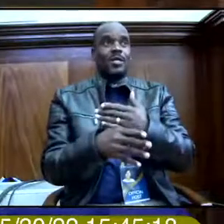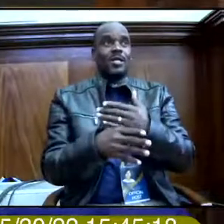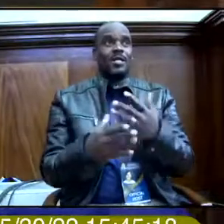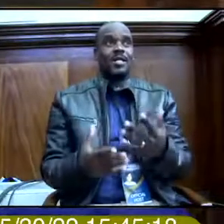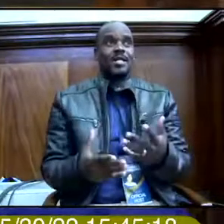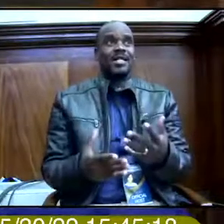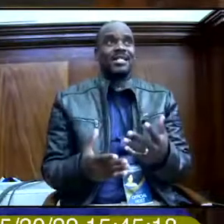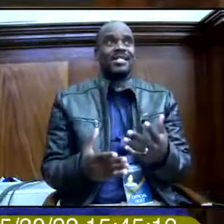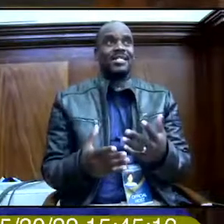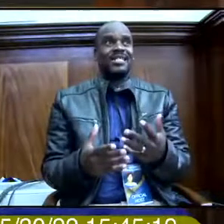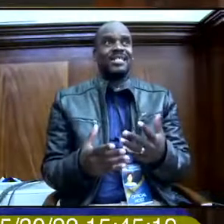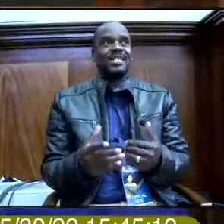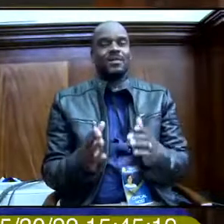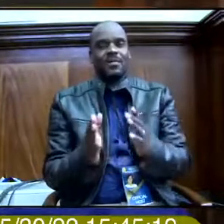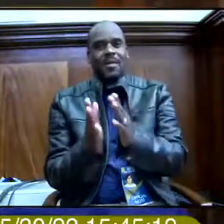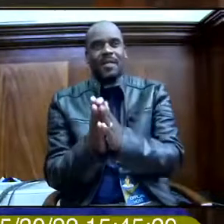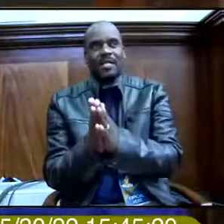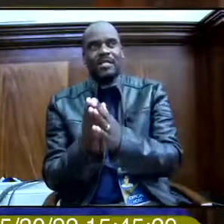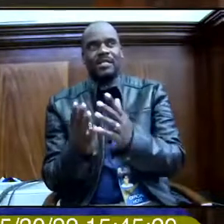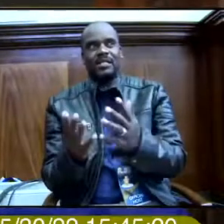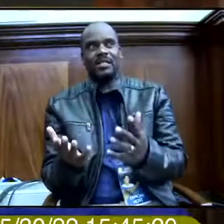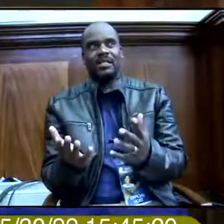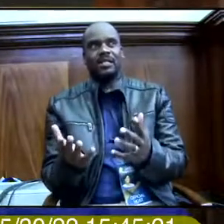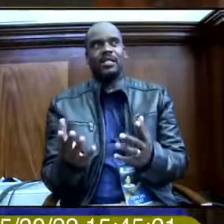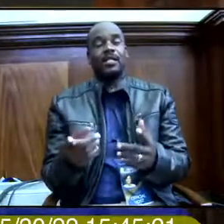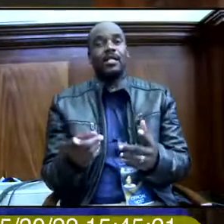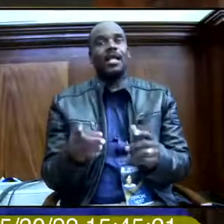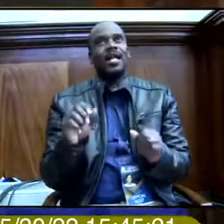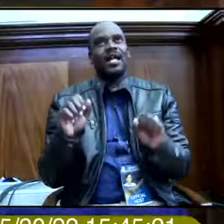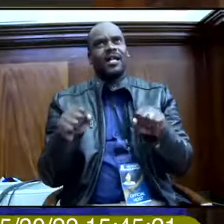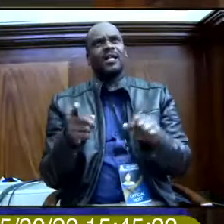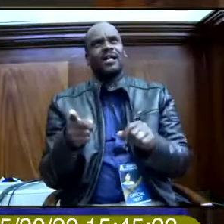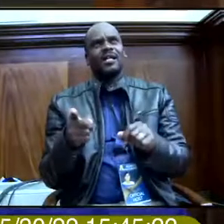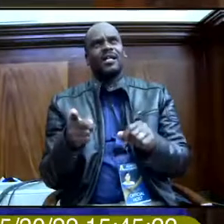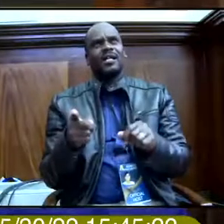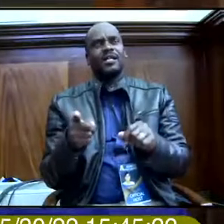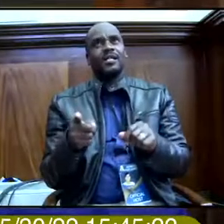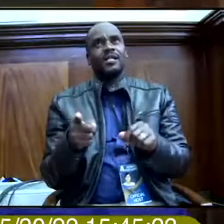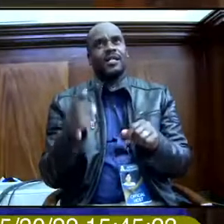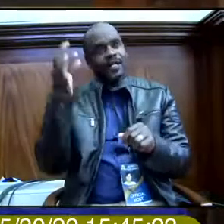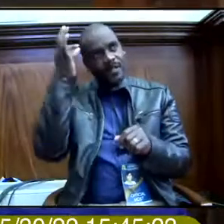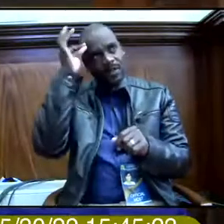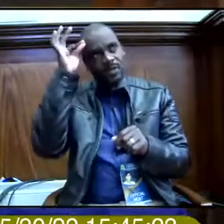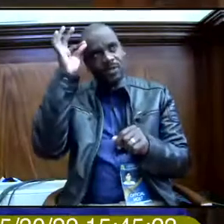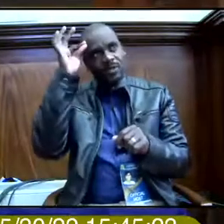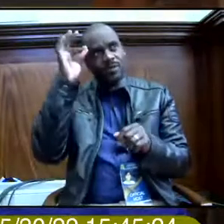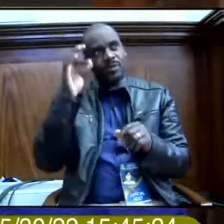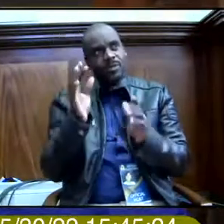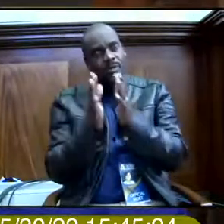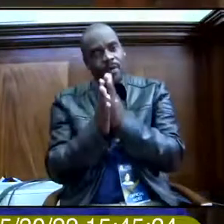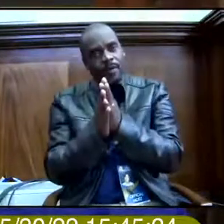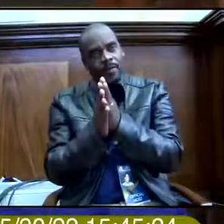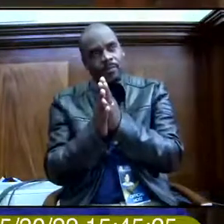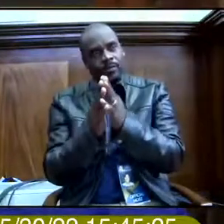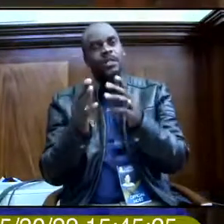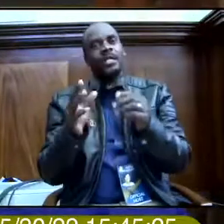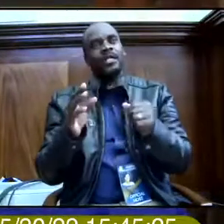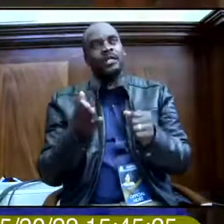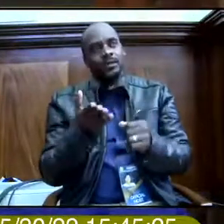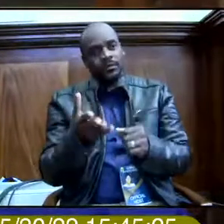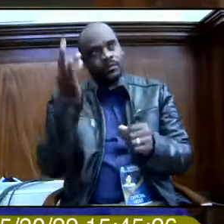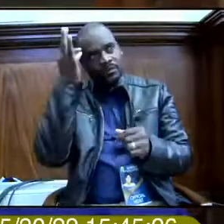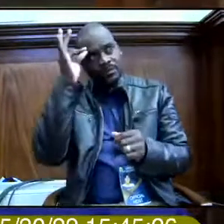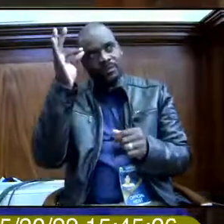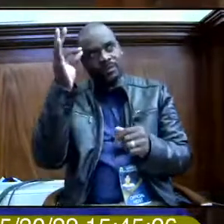the tender then let the government form the money of tendering let the government pay the